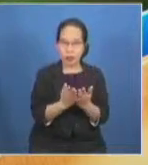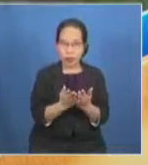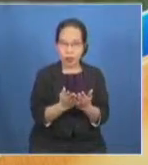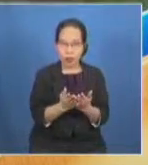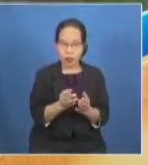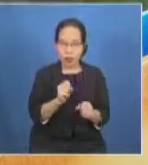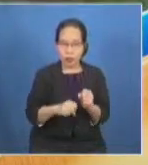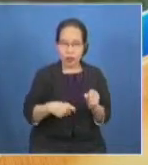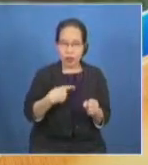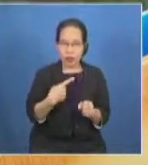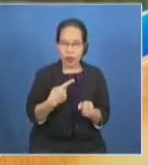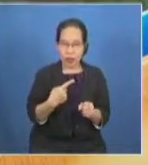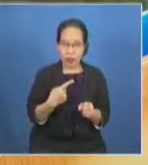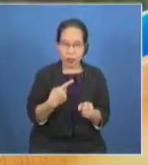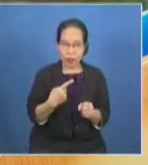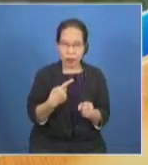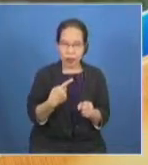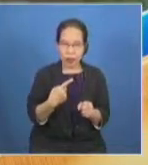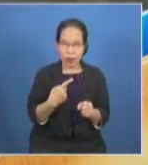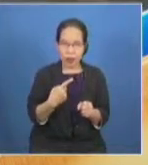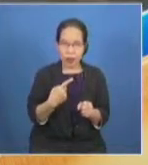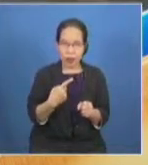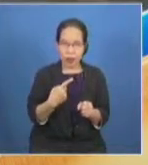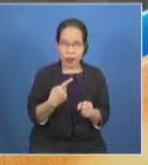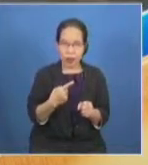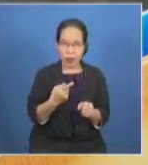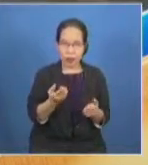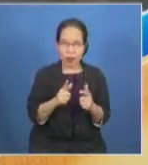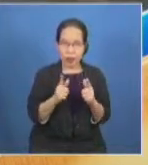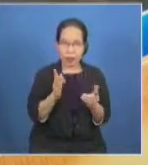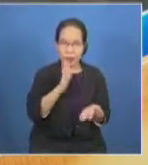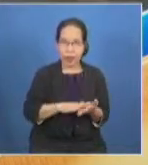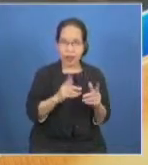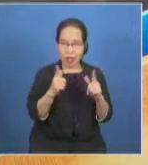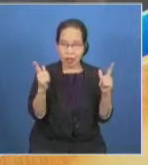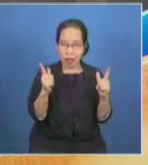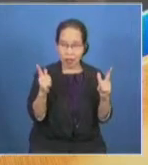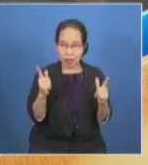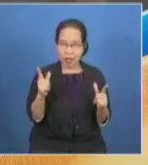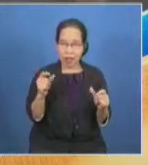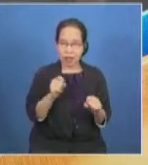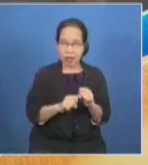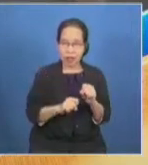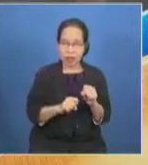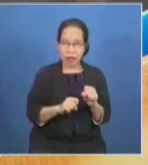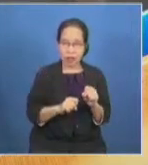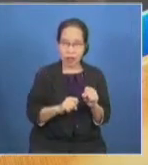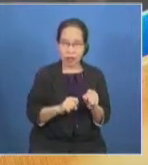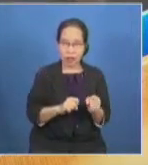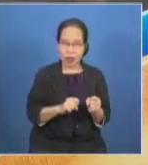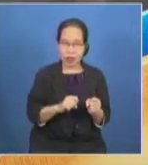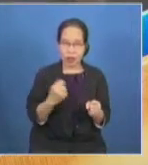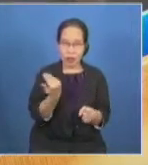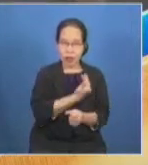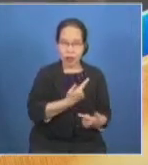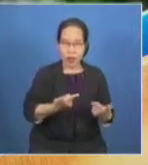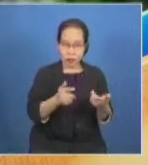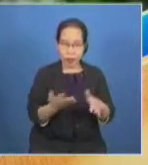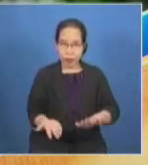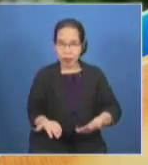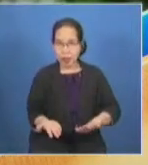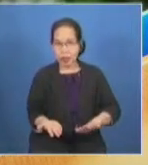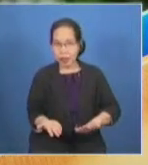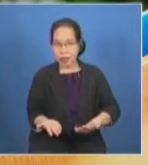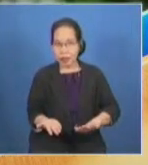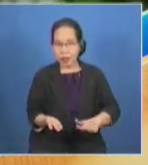His commandments written, will others become unfortunate? Well, that will make